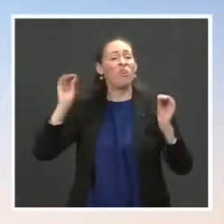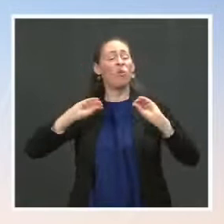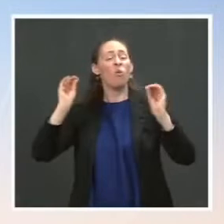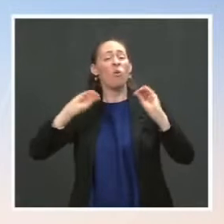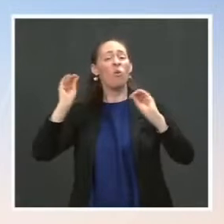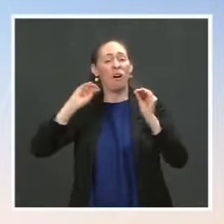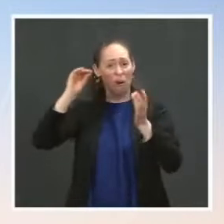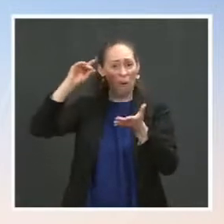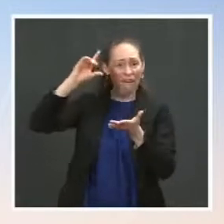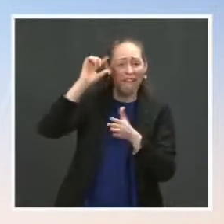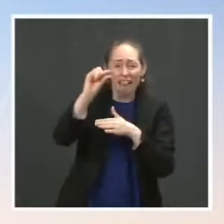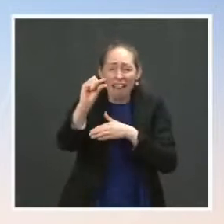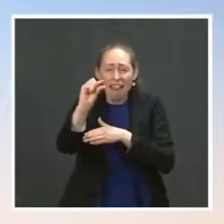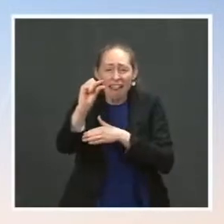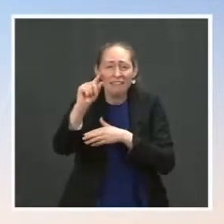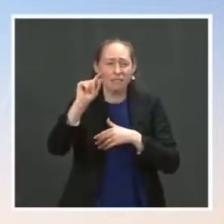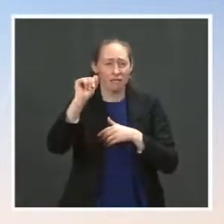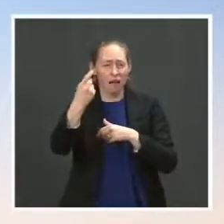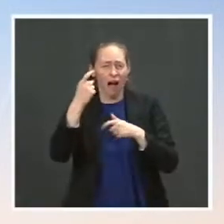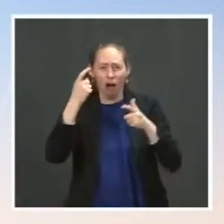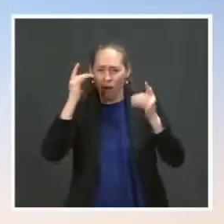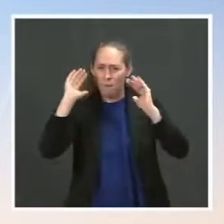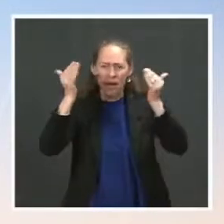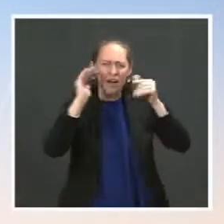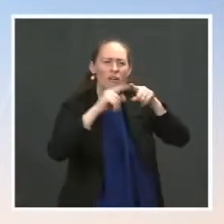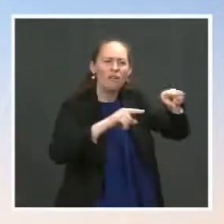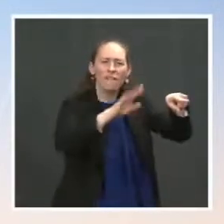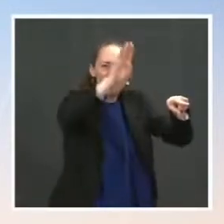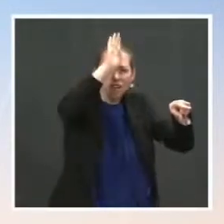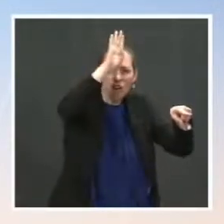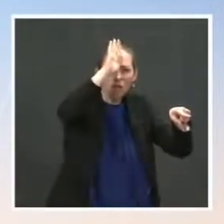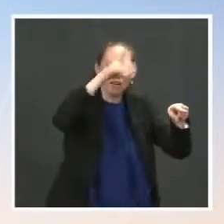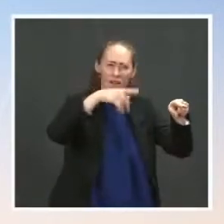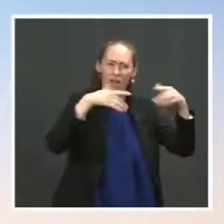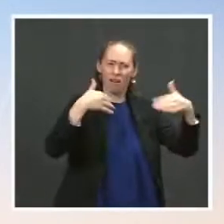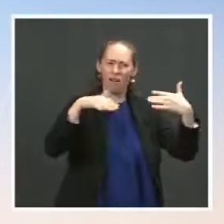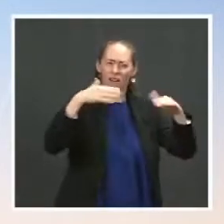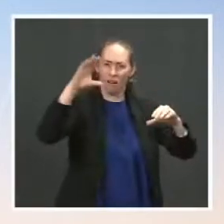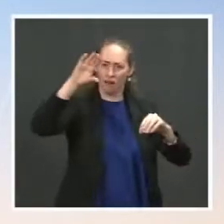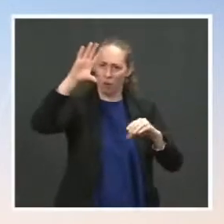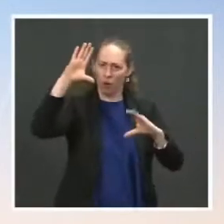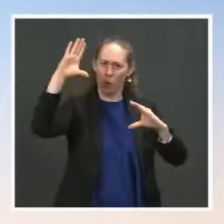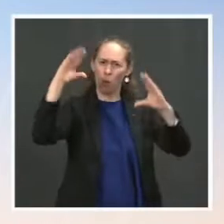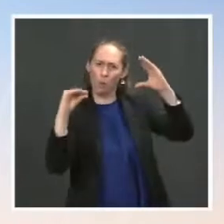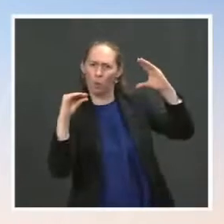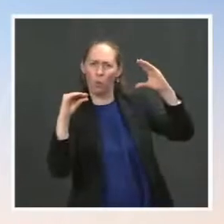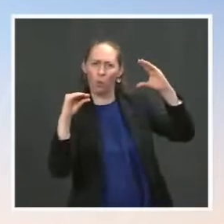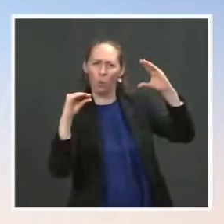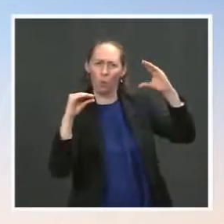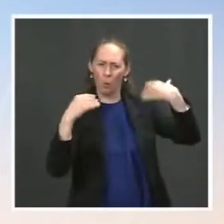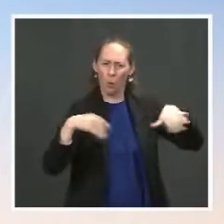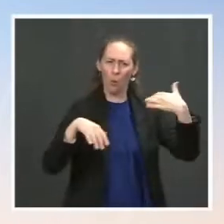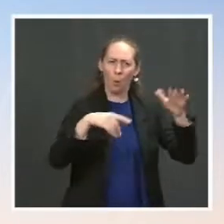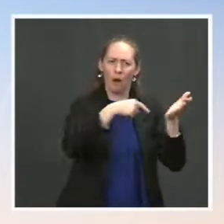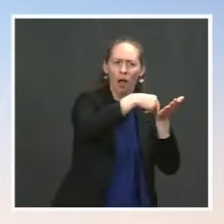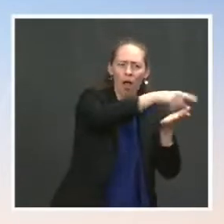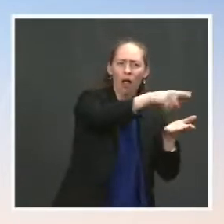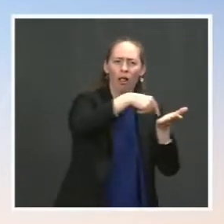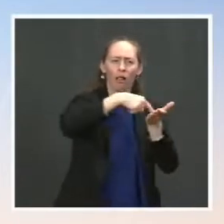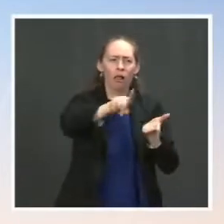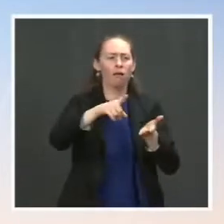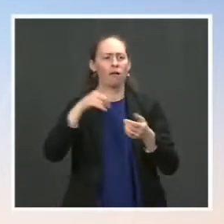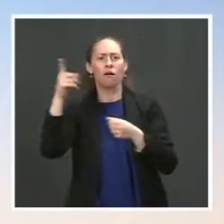a teacher or a firefighter, not in terms of a percentage, but in terms of dollars, specifically in many